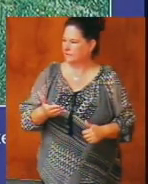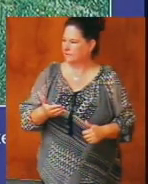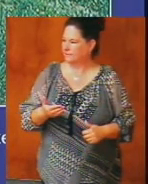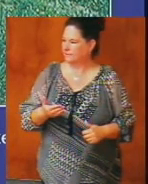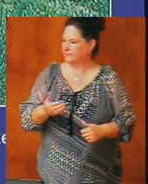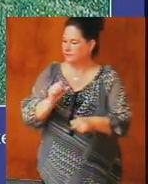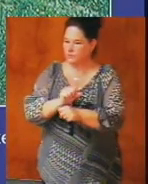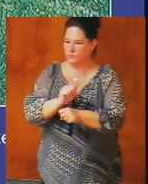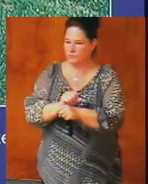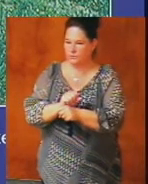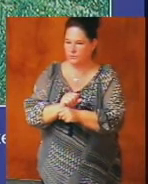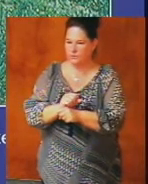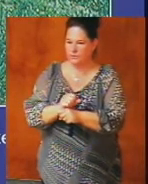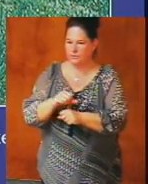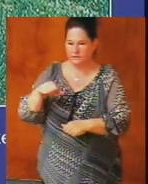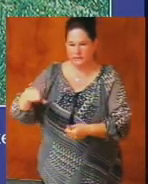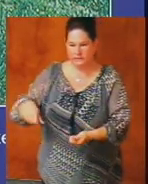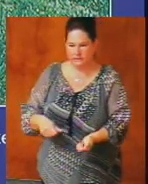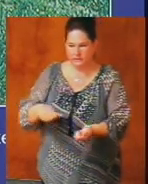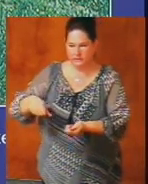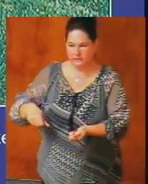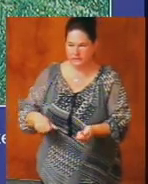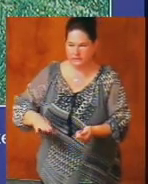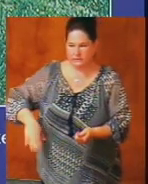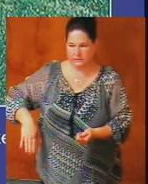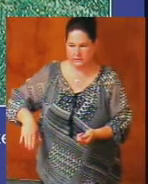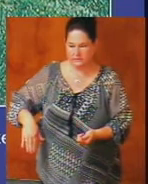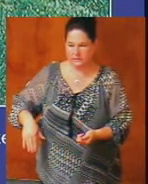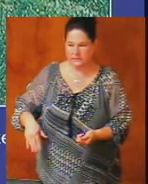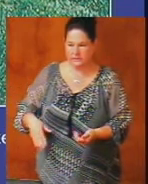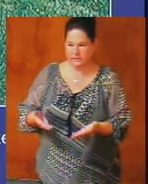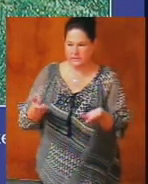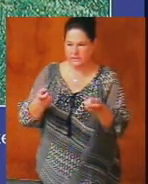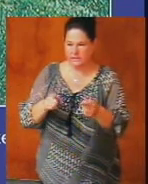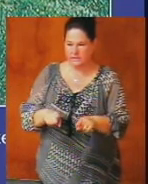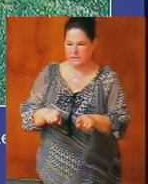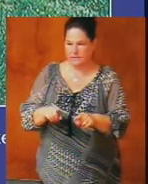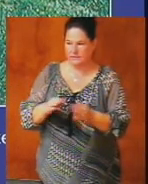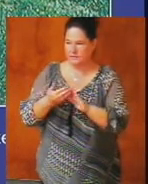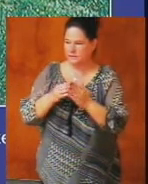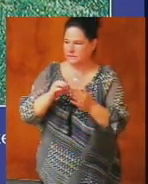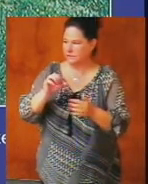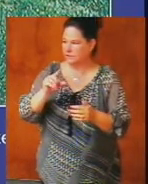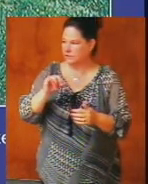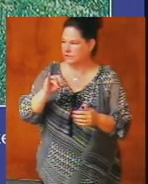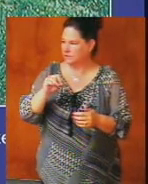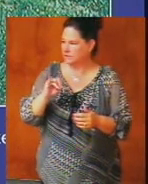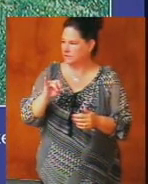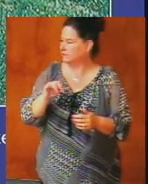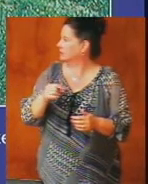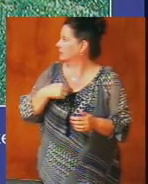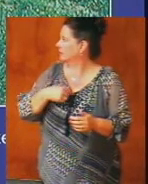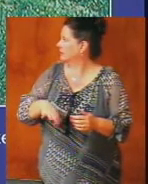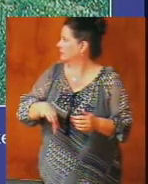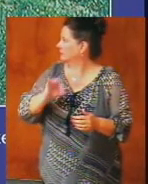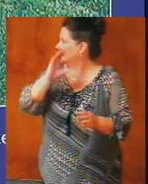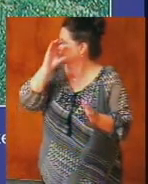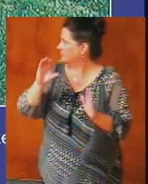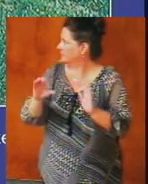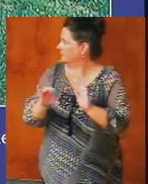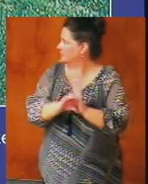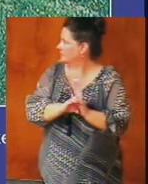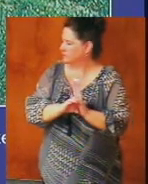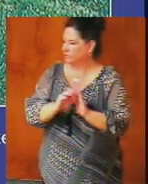Archaeological work has not been done in the city of Colossae. I ran across this picture in one of